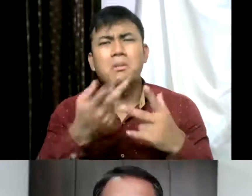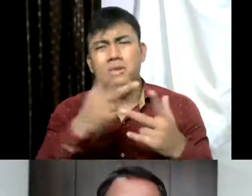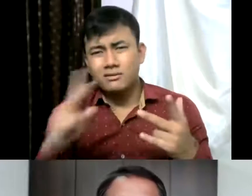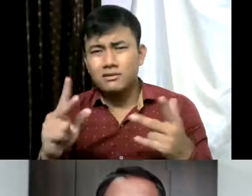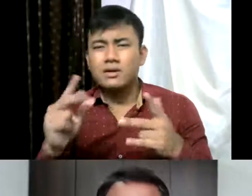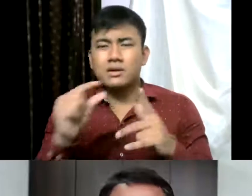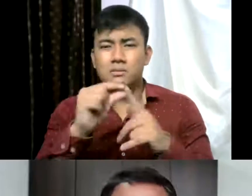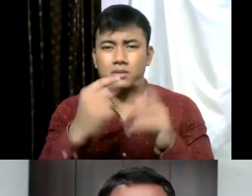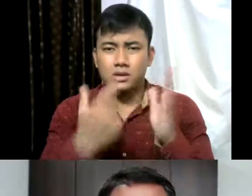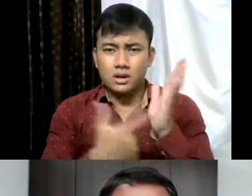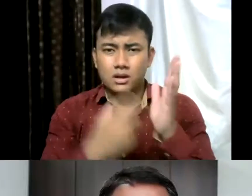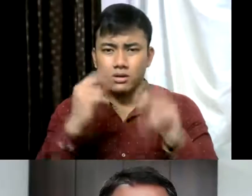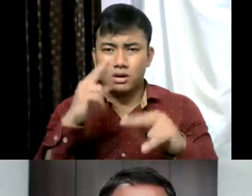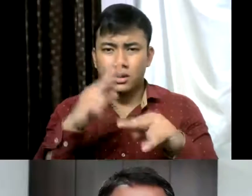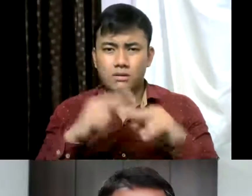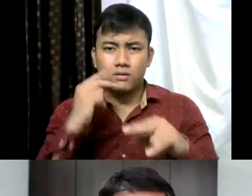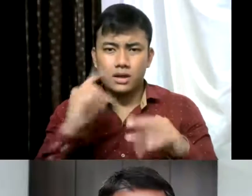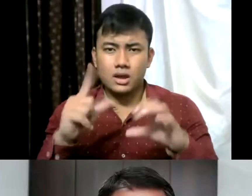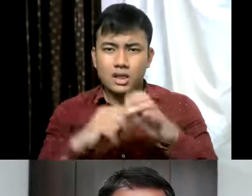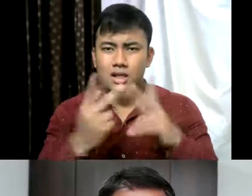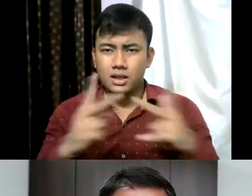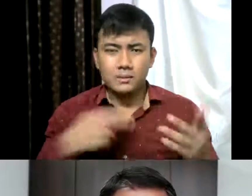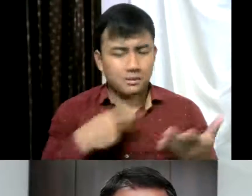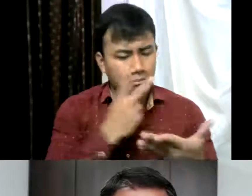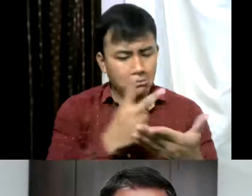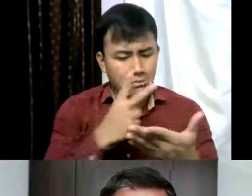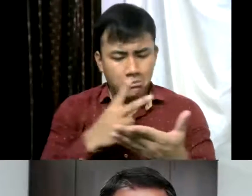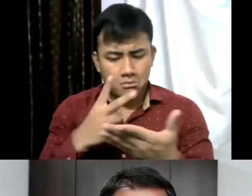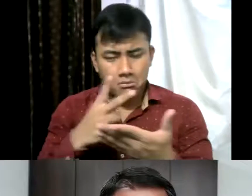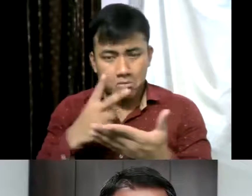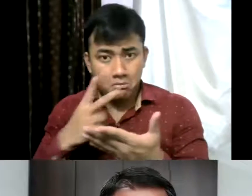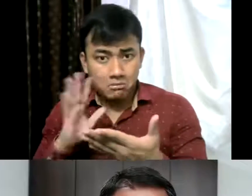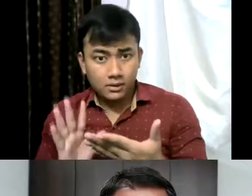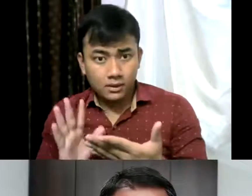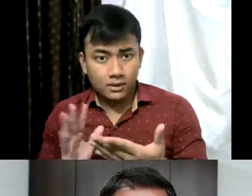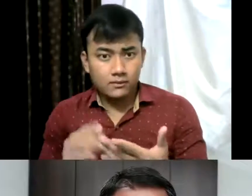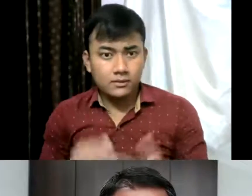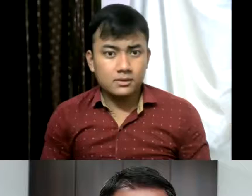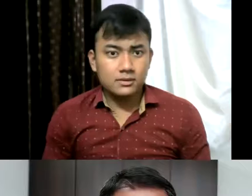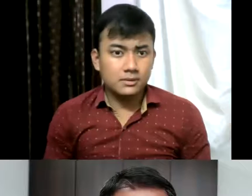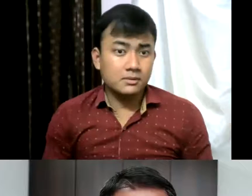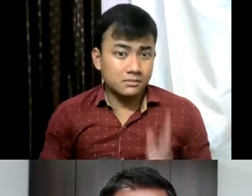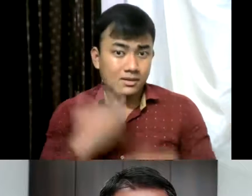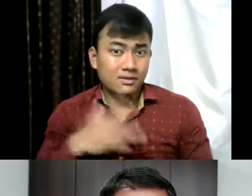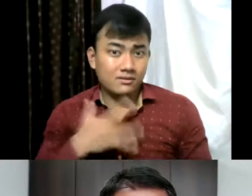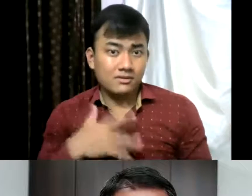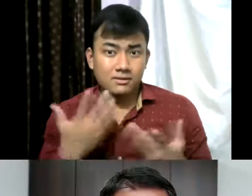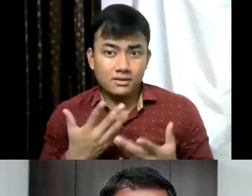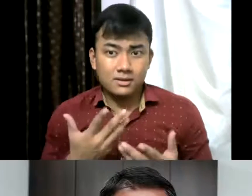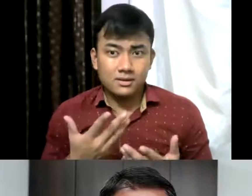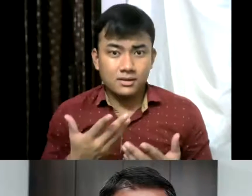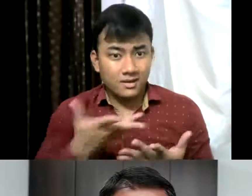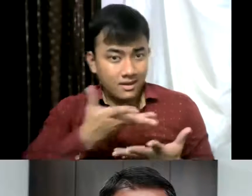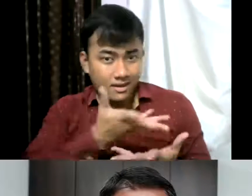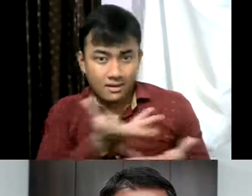like me, quote unquote fake profiles. We are very real in those profiles. That I feel that's the only way community is